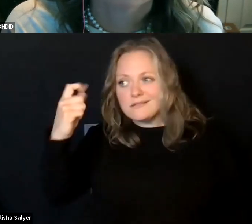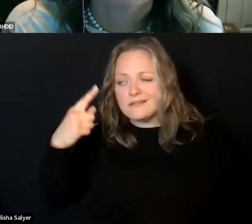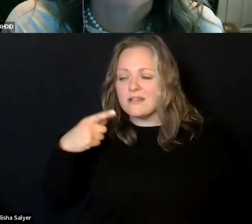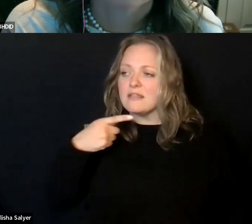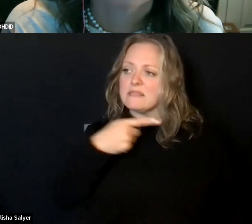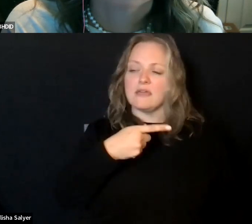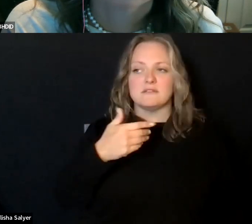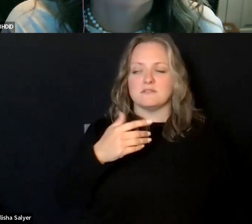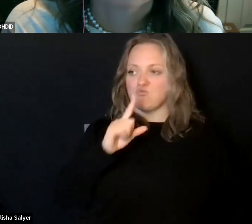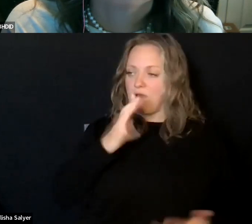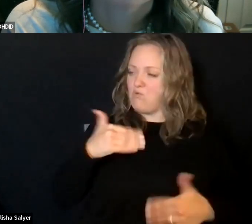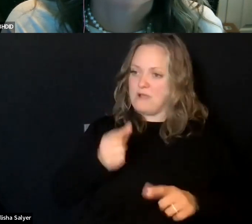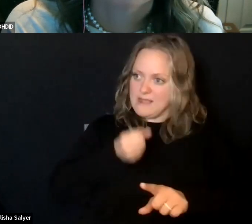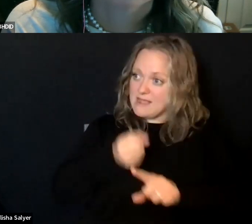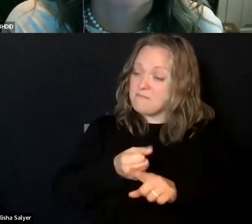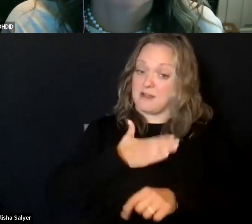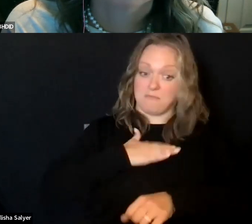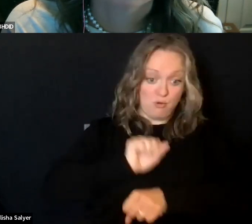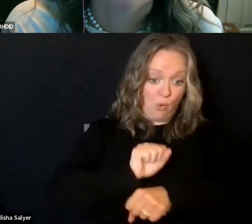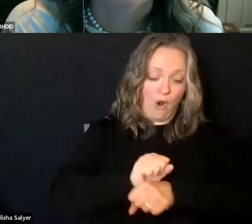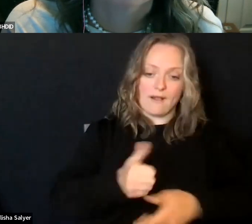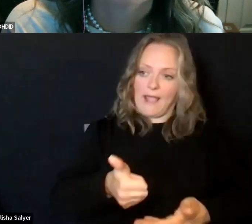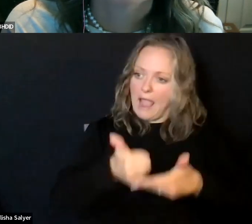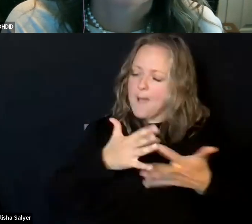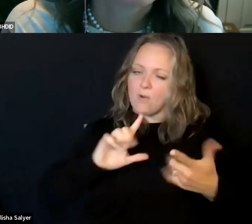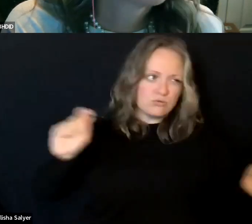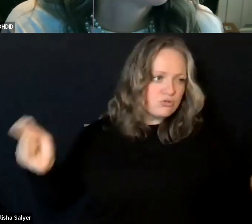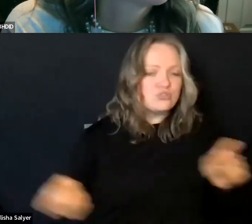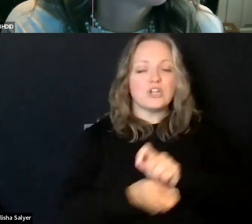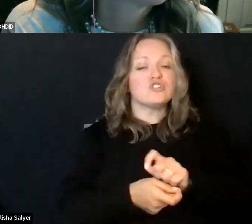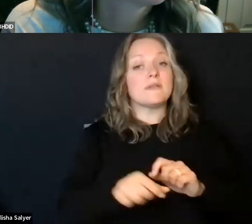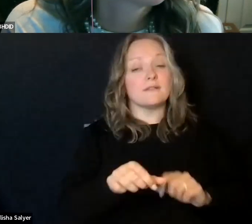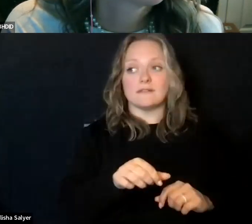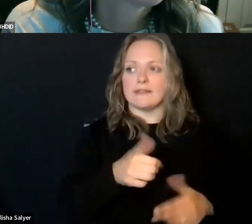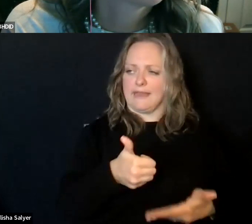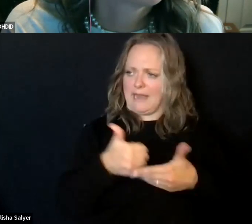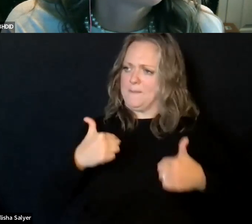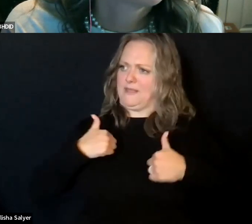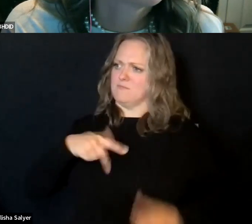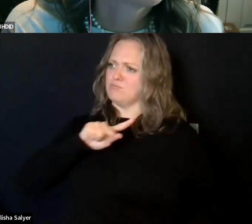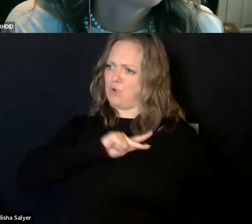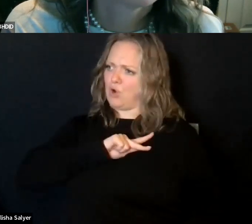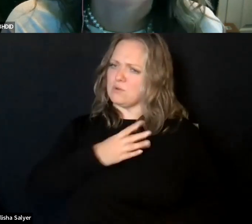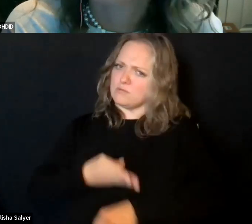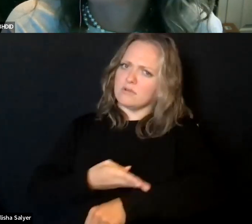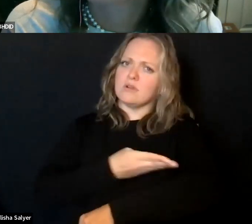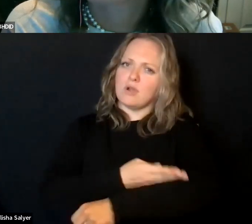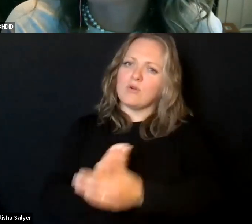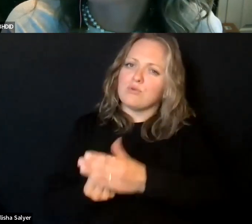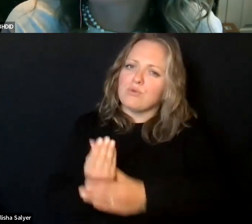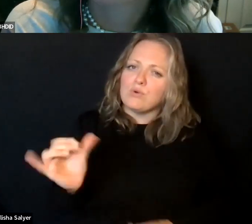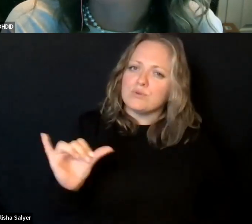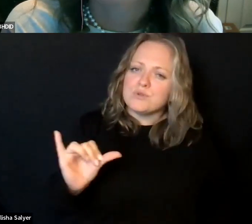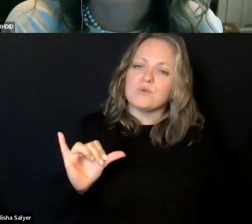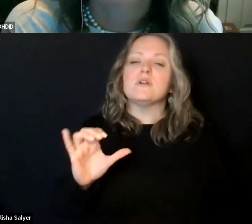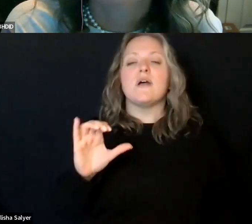it's been in the work, but also for me. And that's what we really want to see eventually with this, is that young people are getting this information directly